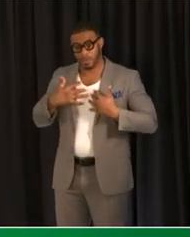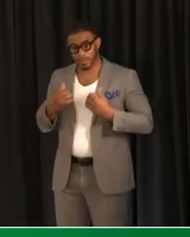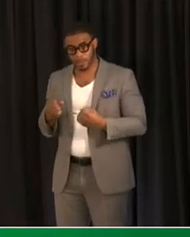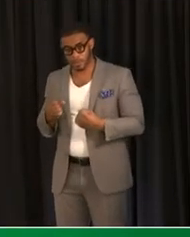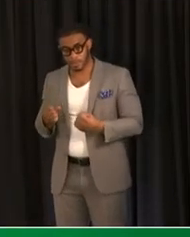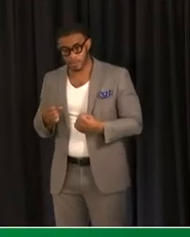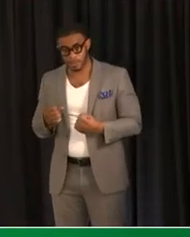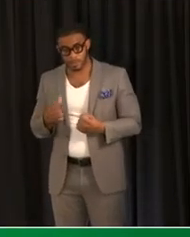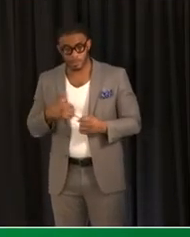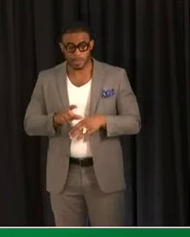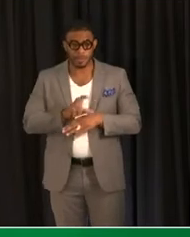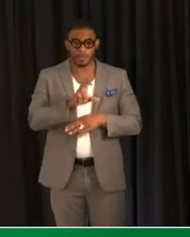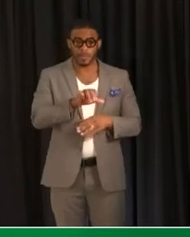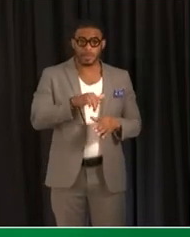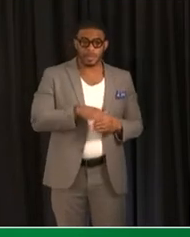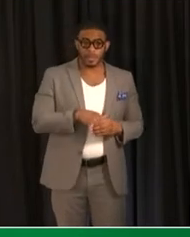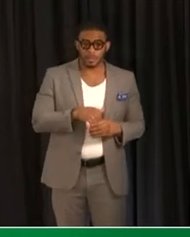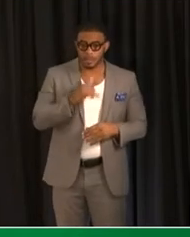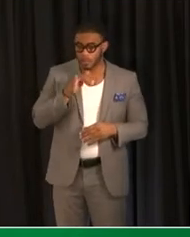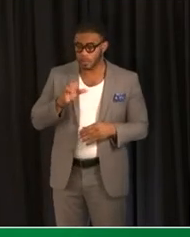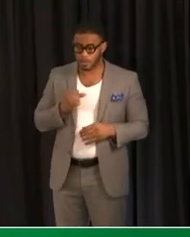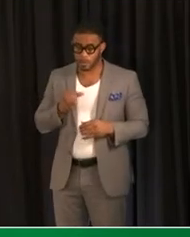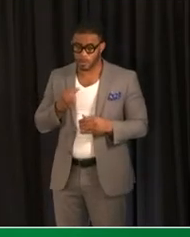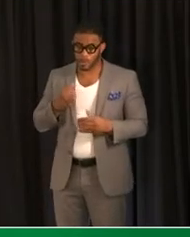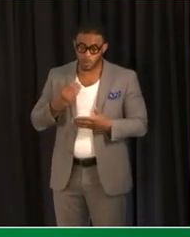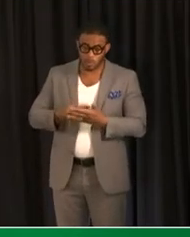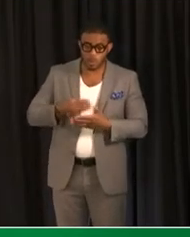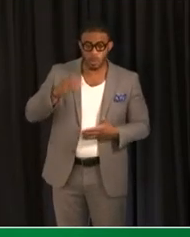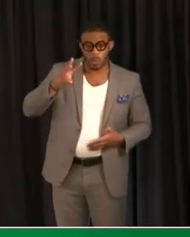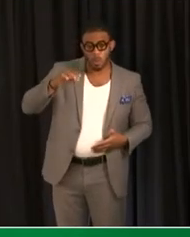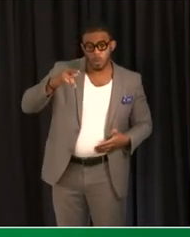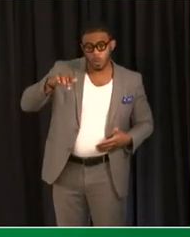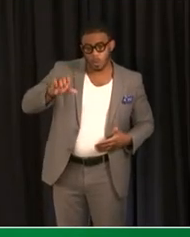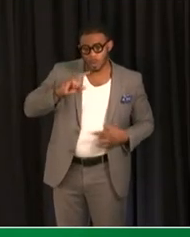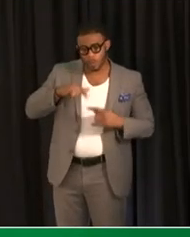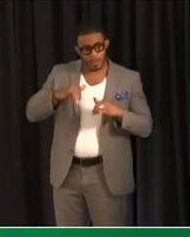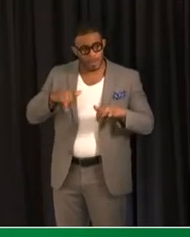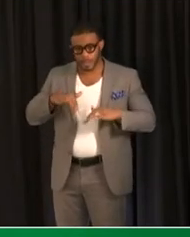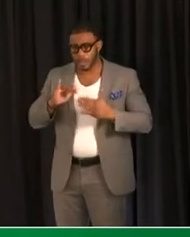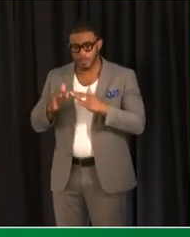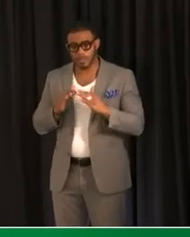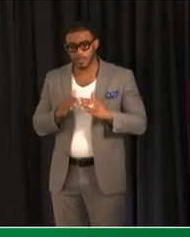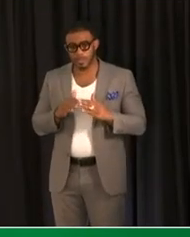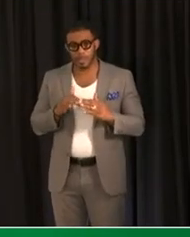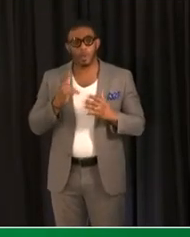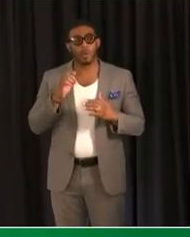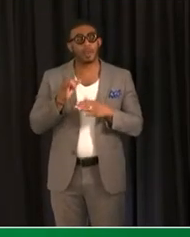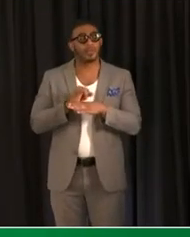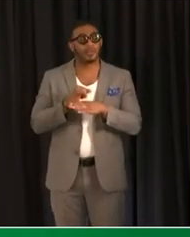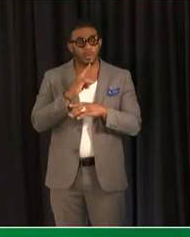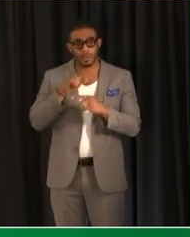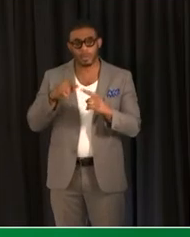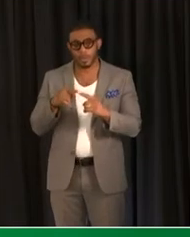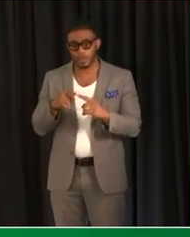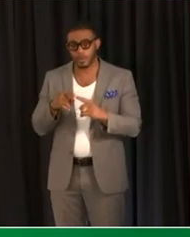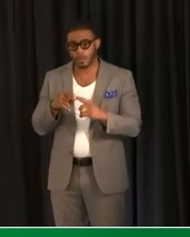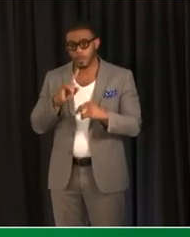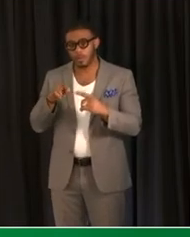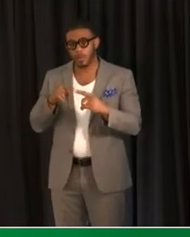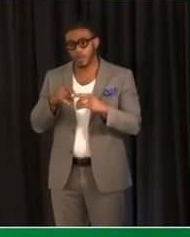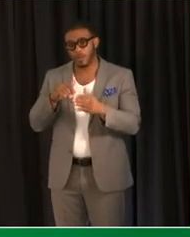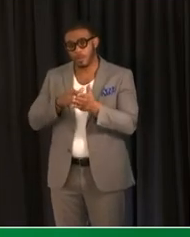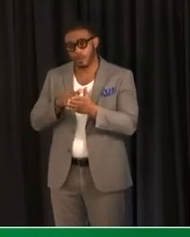in women's health. We invest in women's wages. When we talk about wages here in our city, one of the industries we've